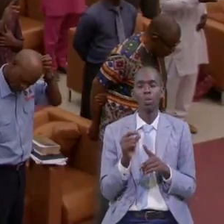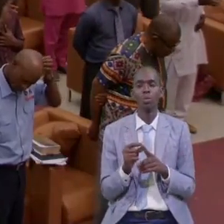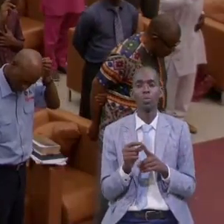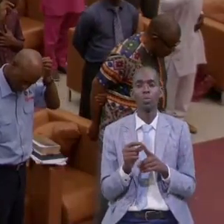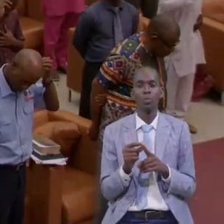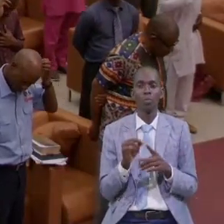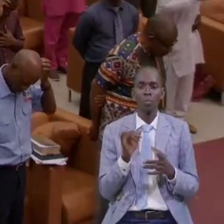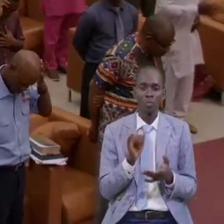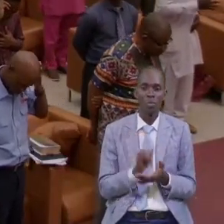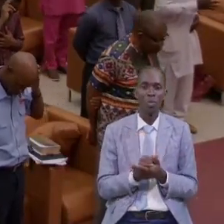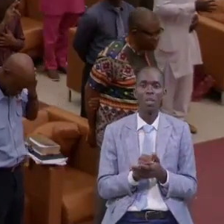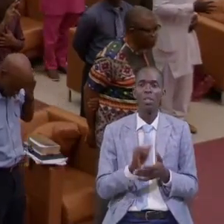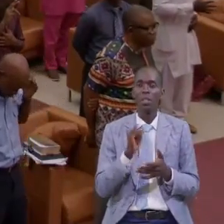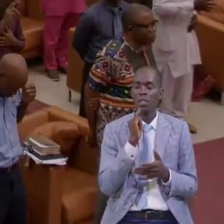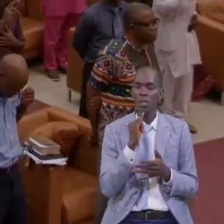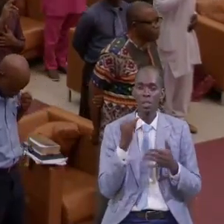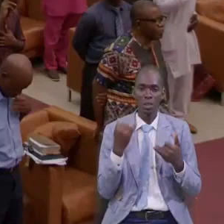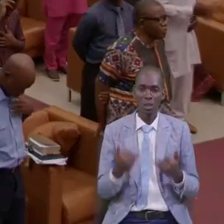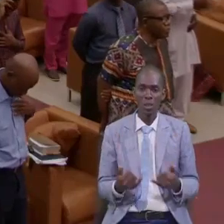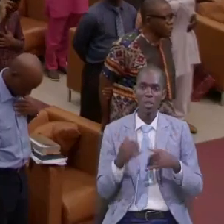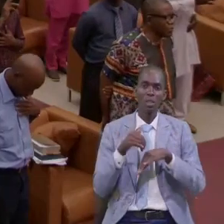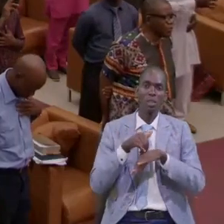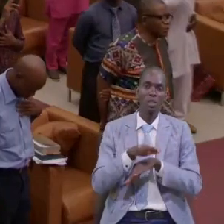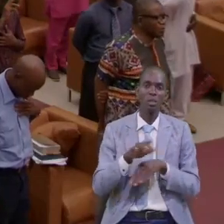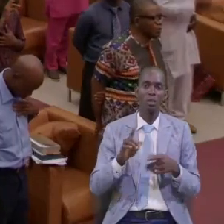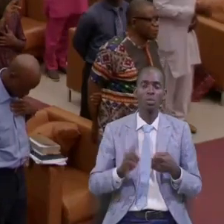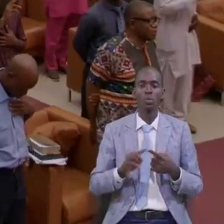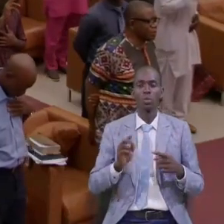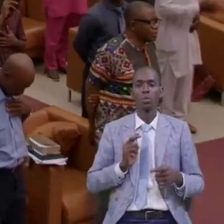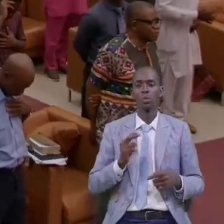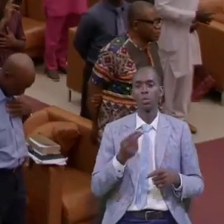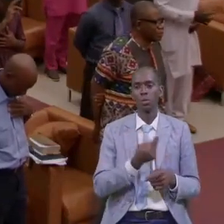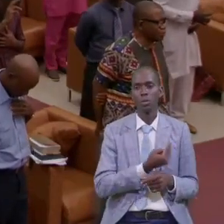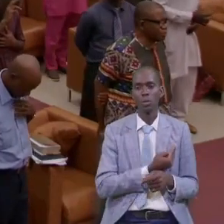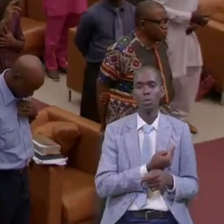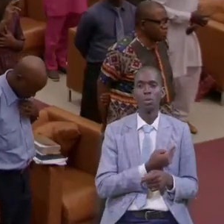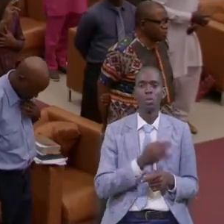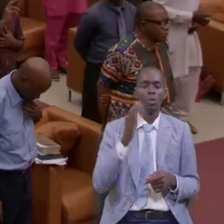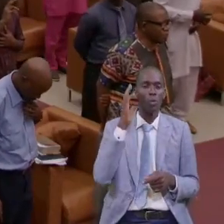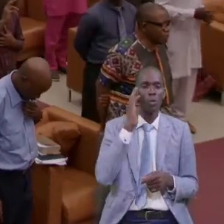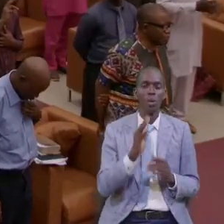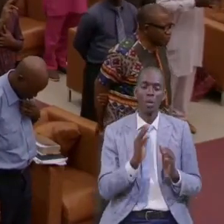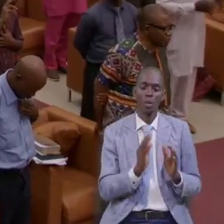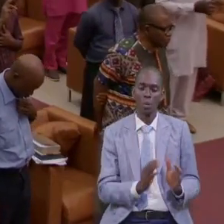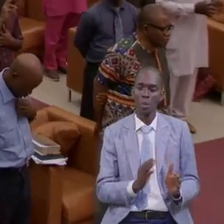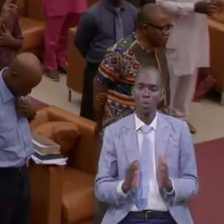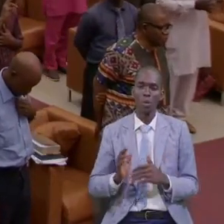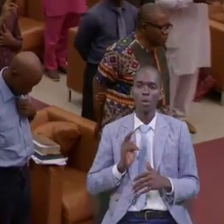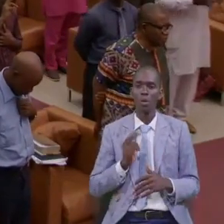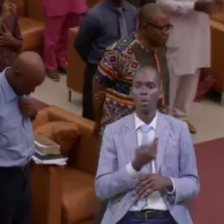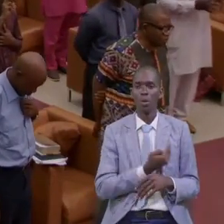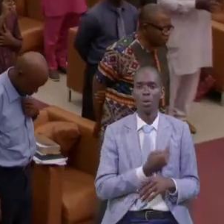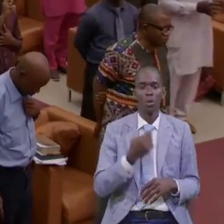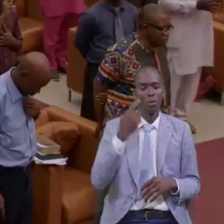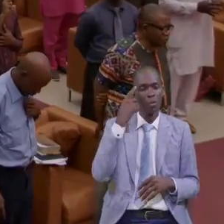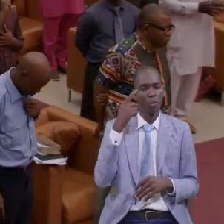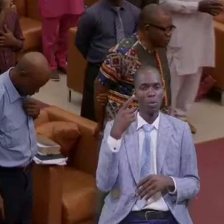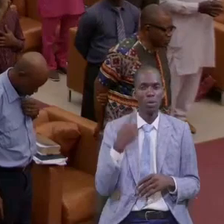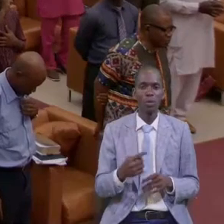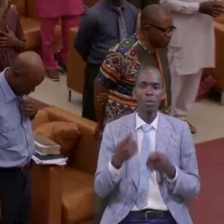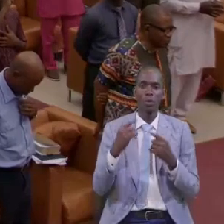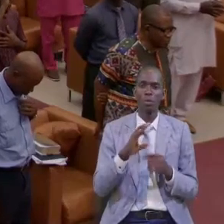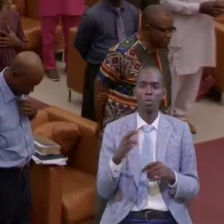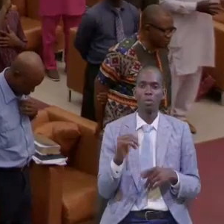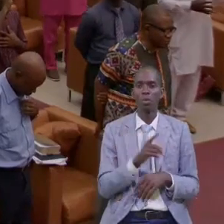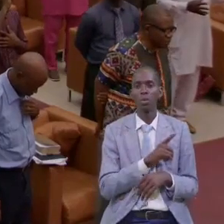that now is sent unto us will prepare us for the coming of the